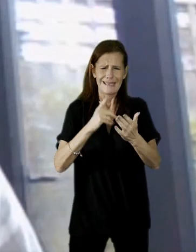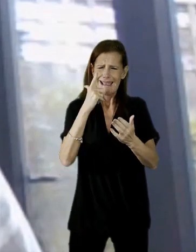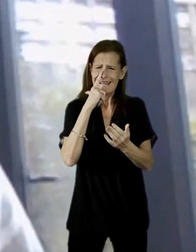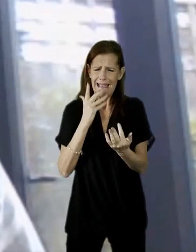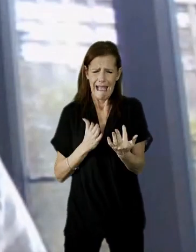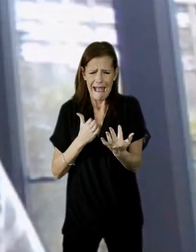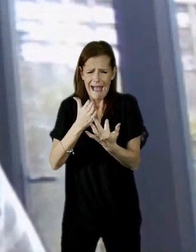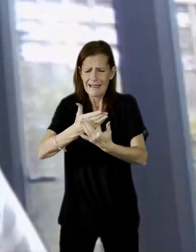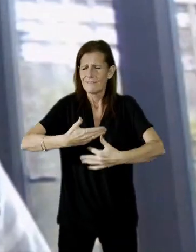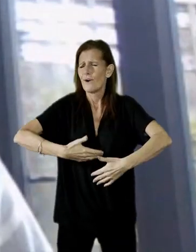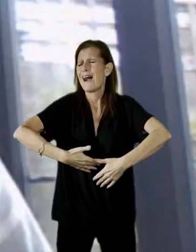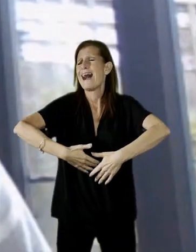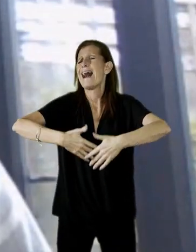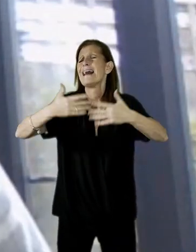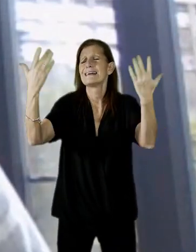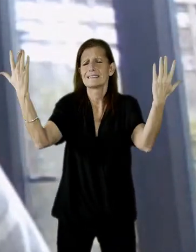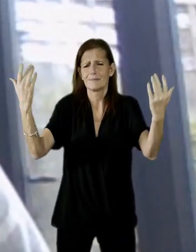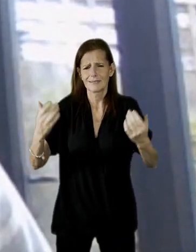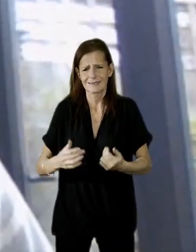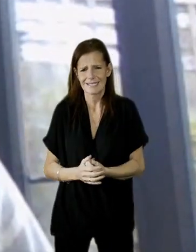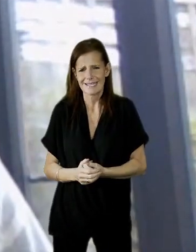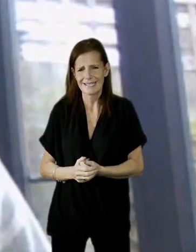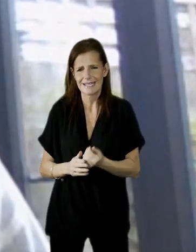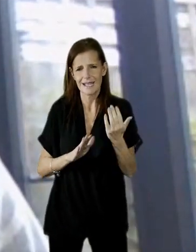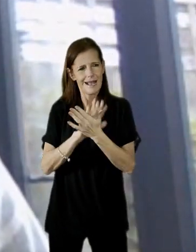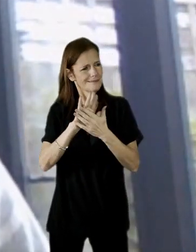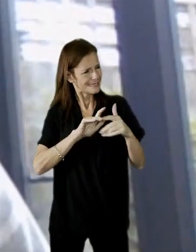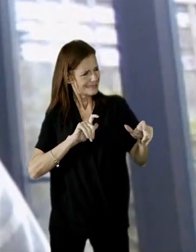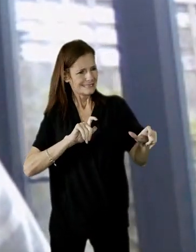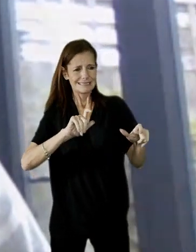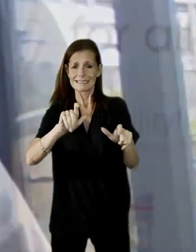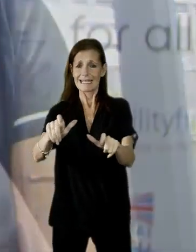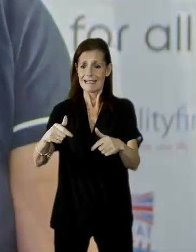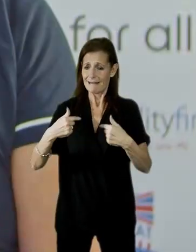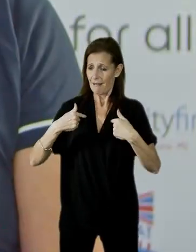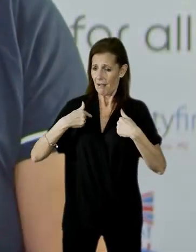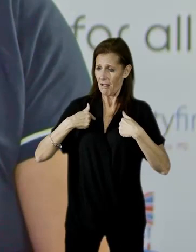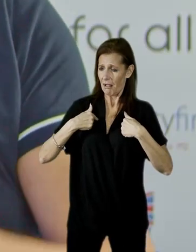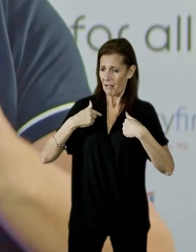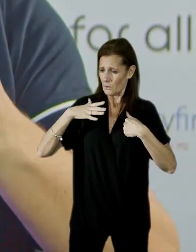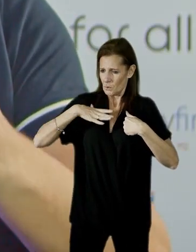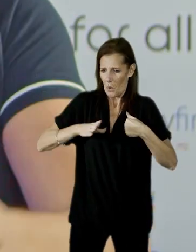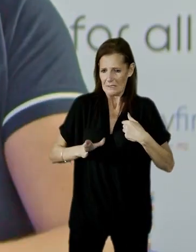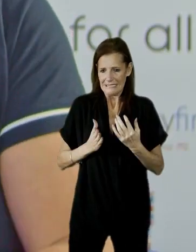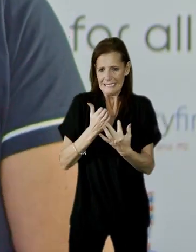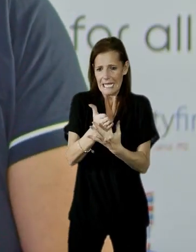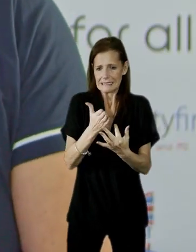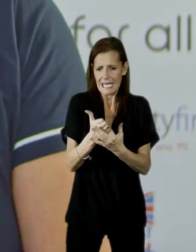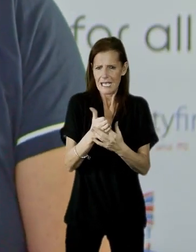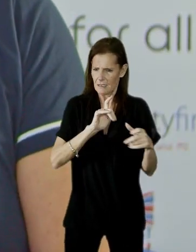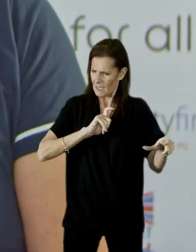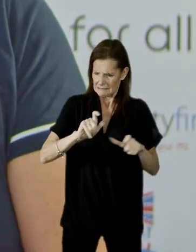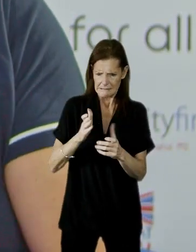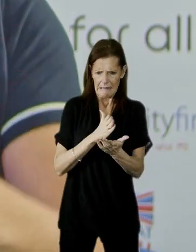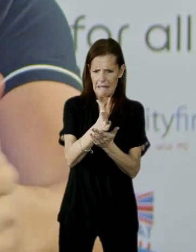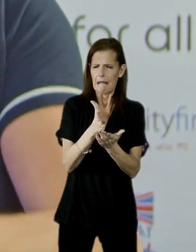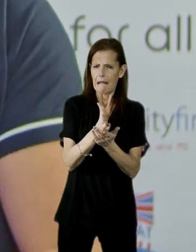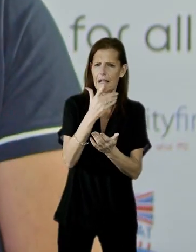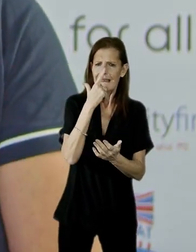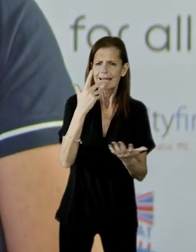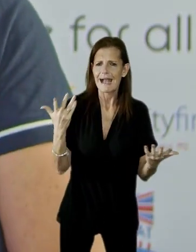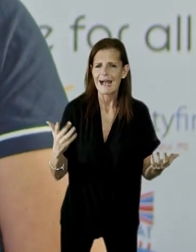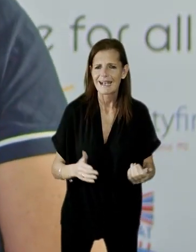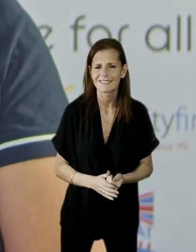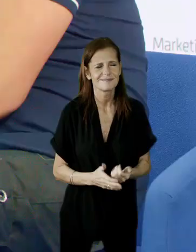experience for people who don't need necessarily accessible facilities. Ross, thank you very much for talking to us today. It's been an